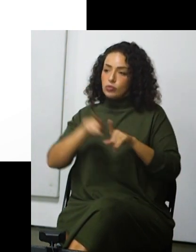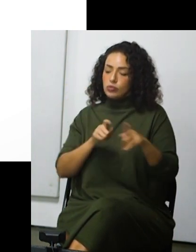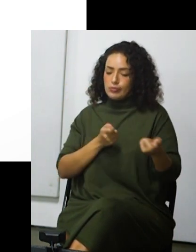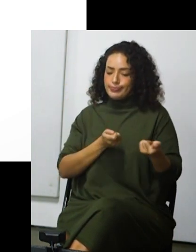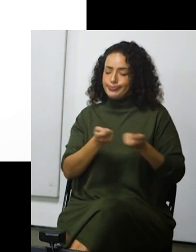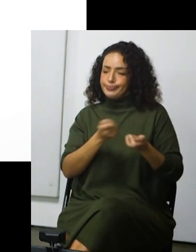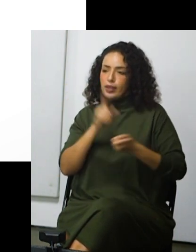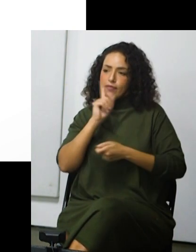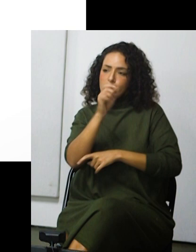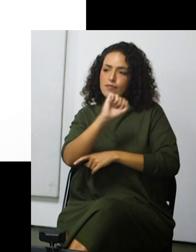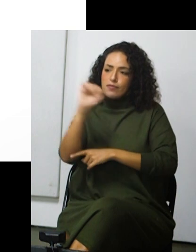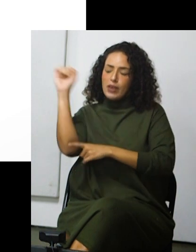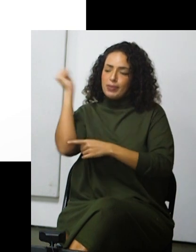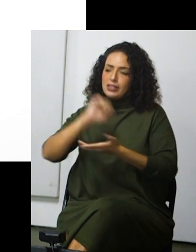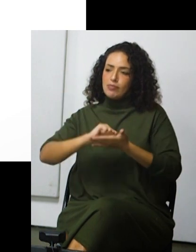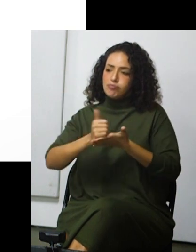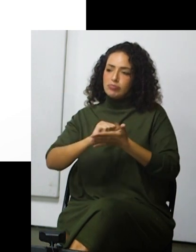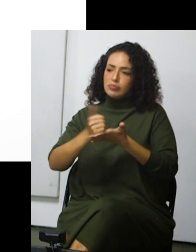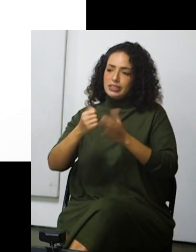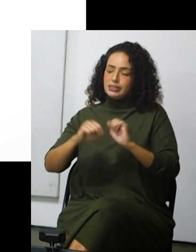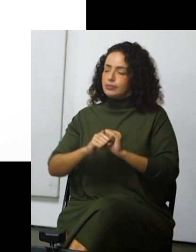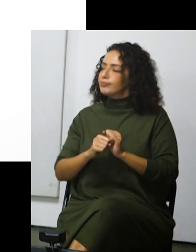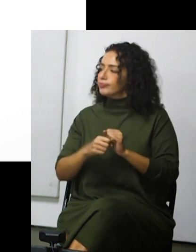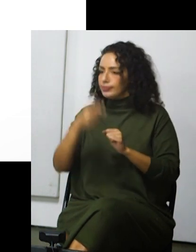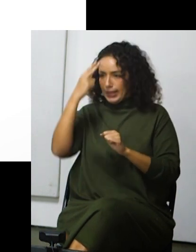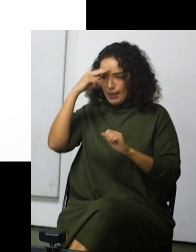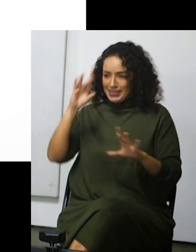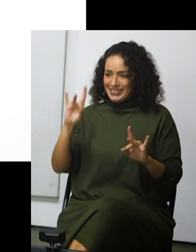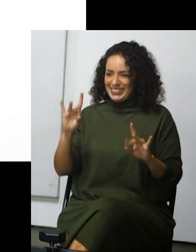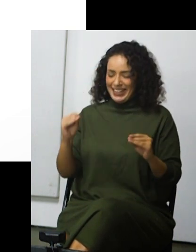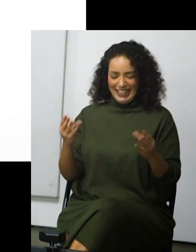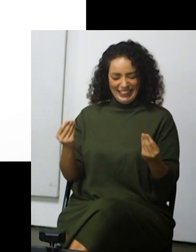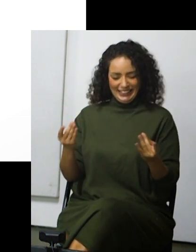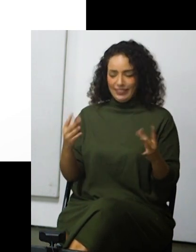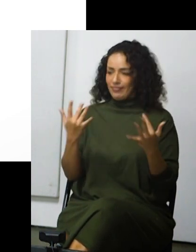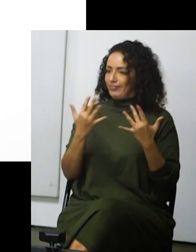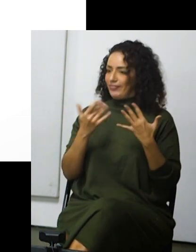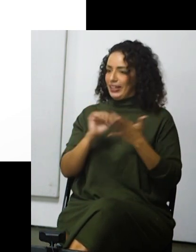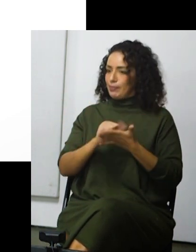feminist print publisher, next slide please, called Sticky Fingers Publishing.